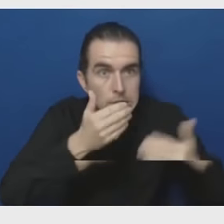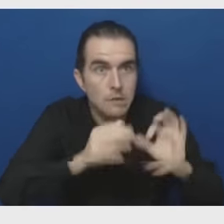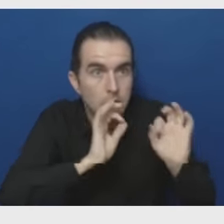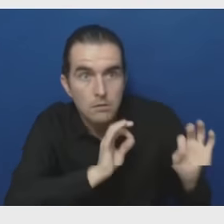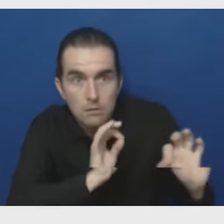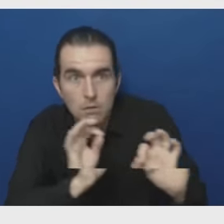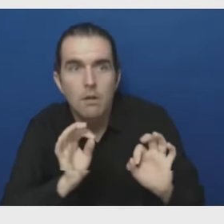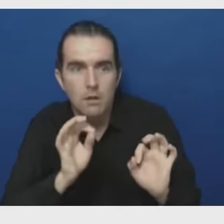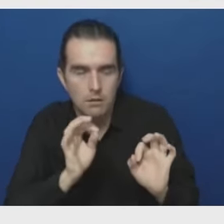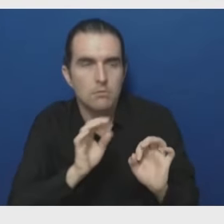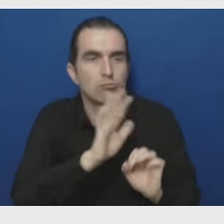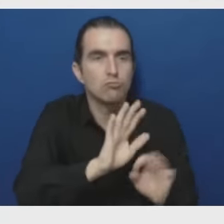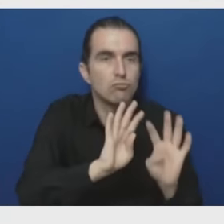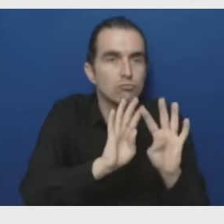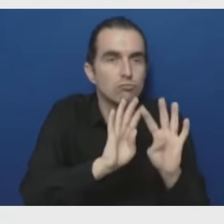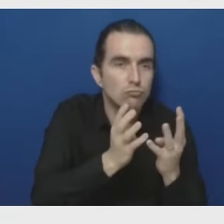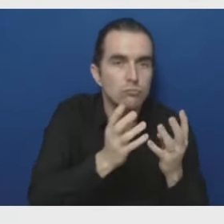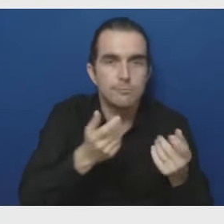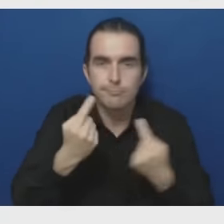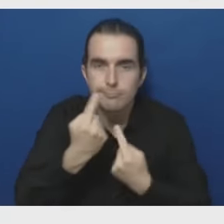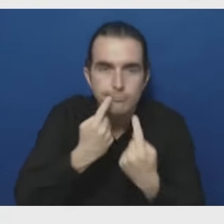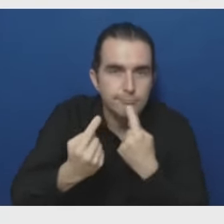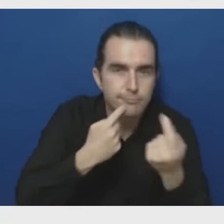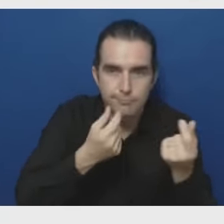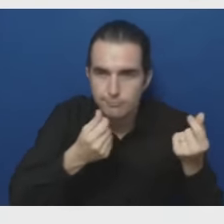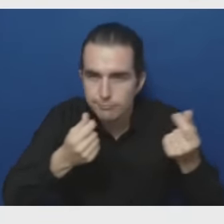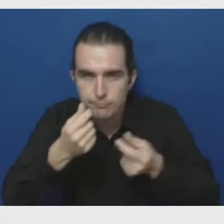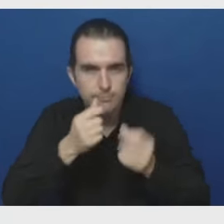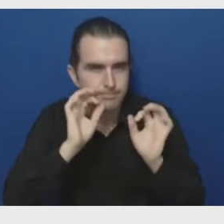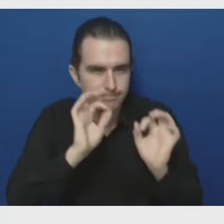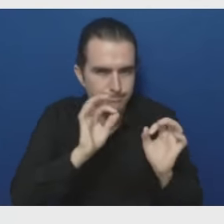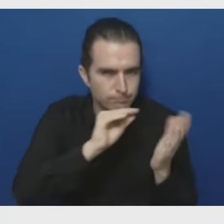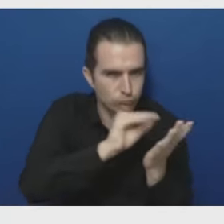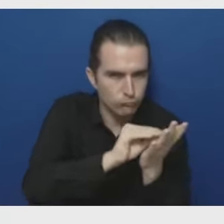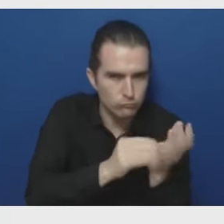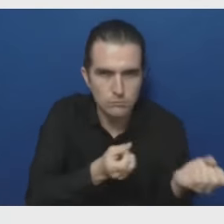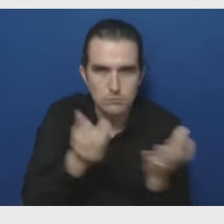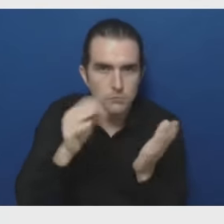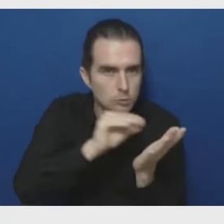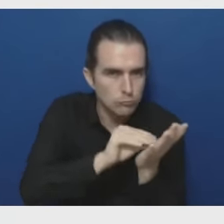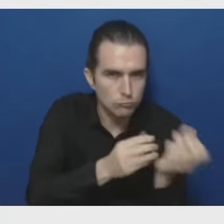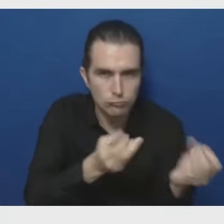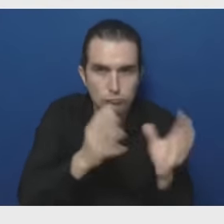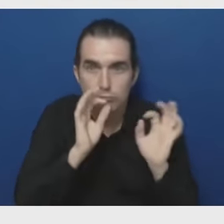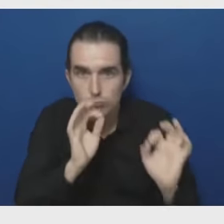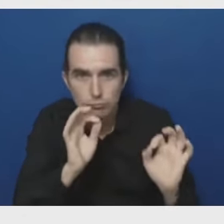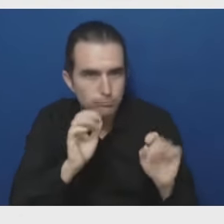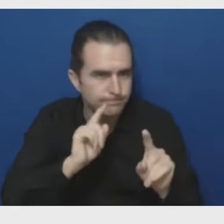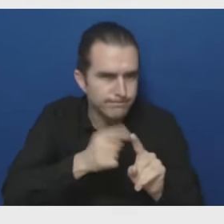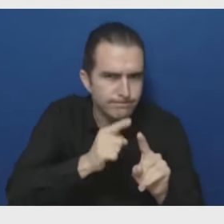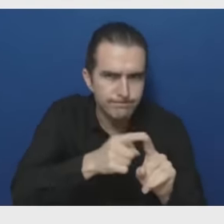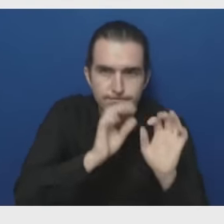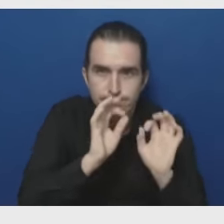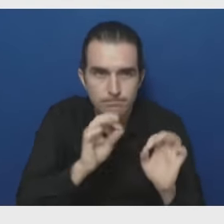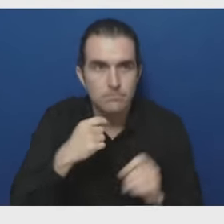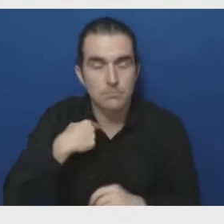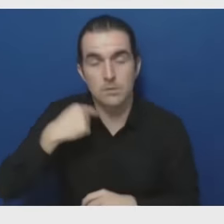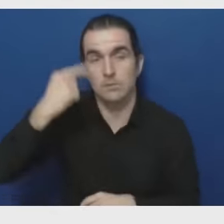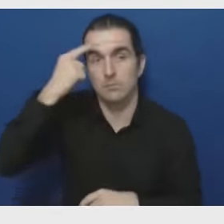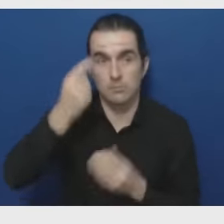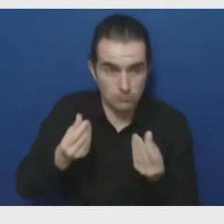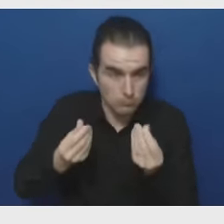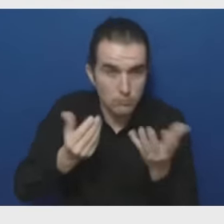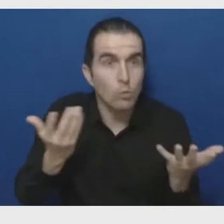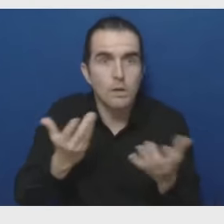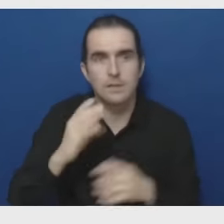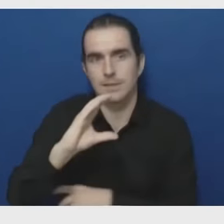pledges that should definitely tally with those needs. And even moving forward into the post 2025 climate finance ambition and